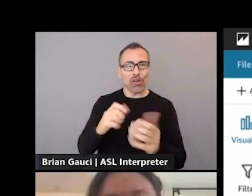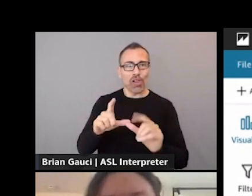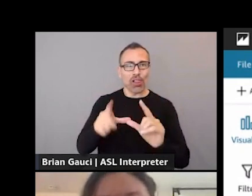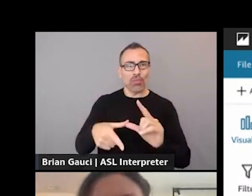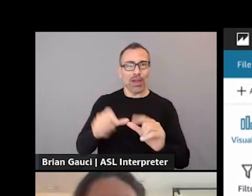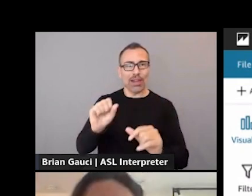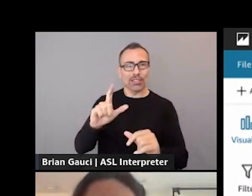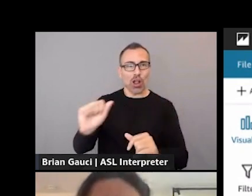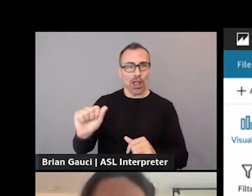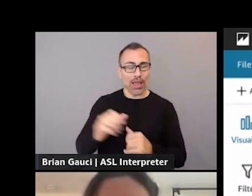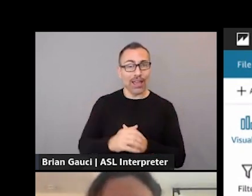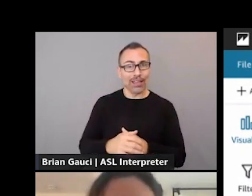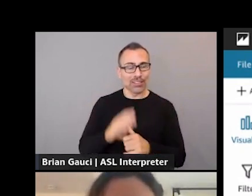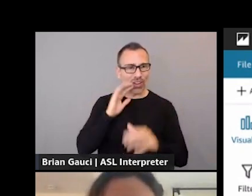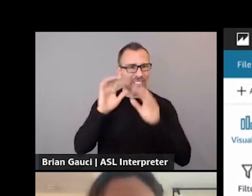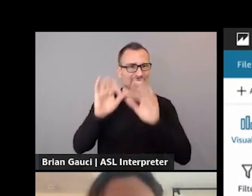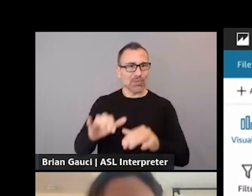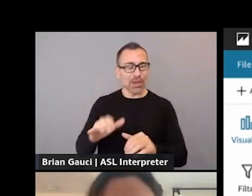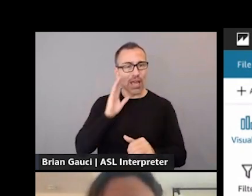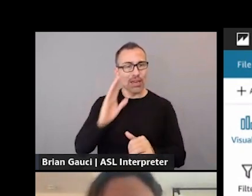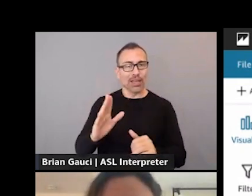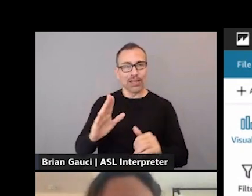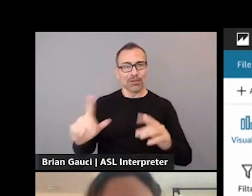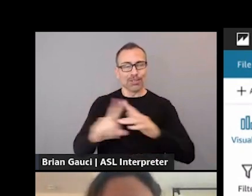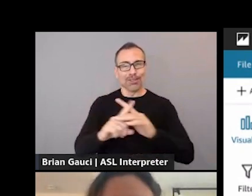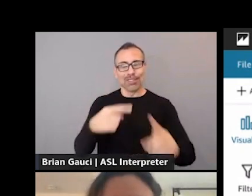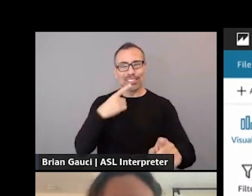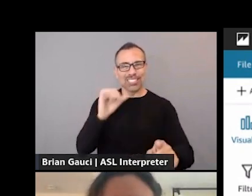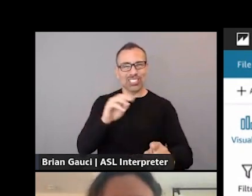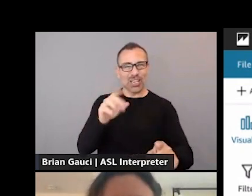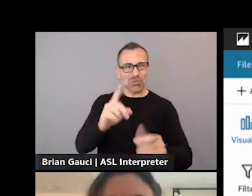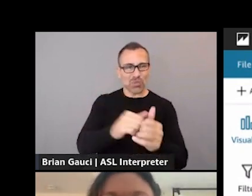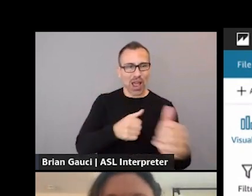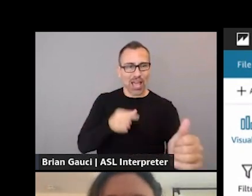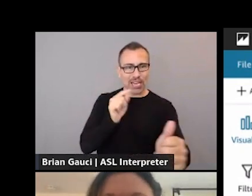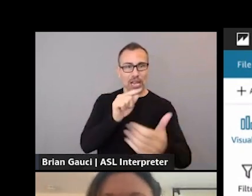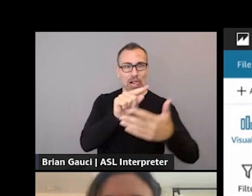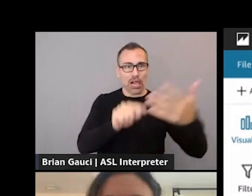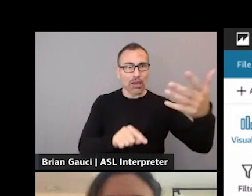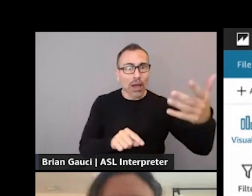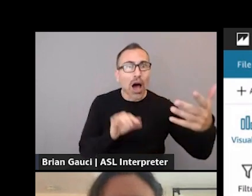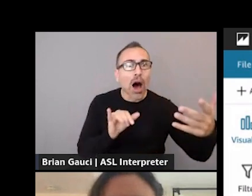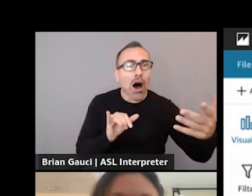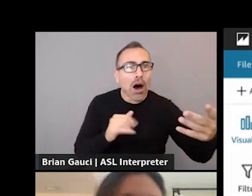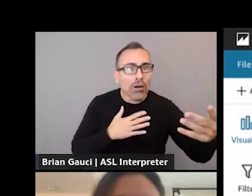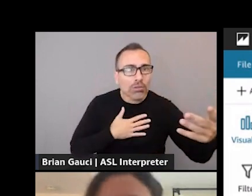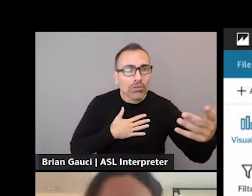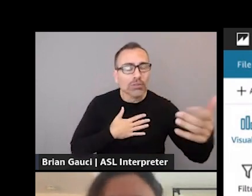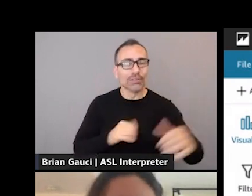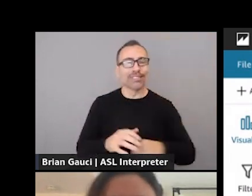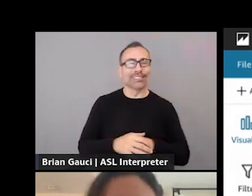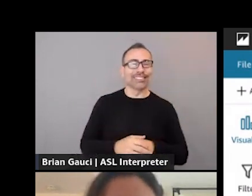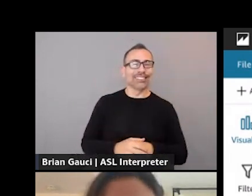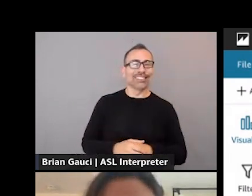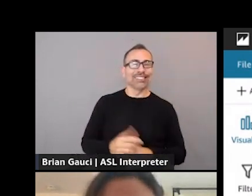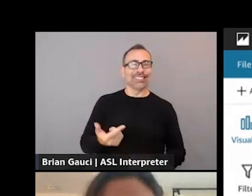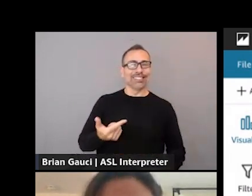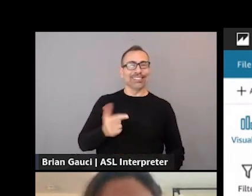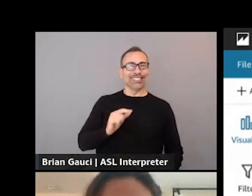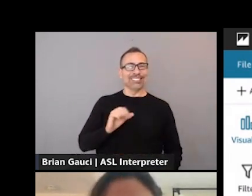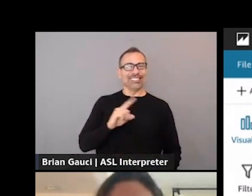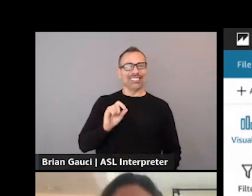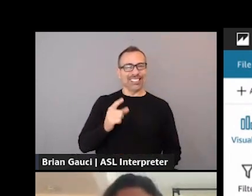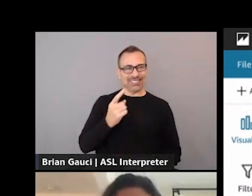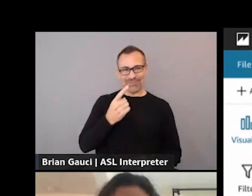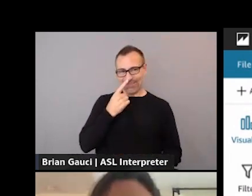in, and then James, this is where you're behind. And I'm like, oh, oops. Yeah, That's right. This is